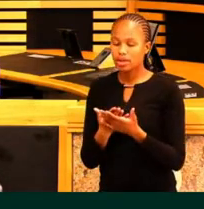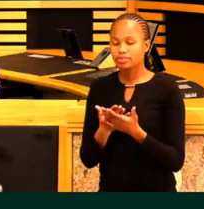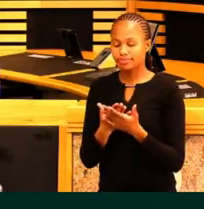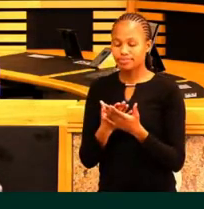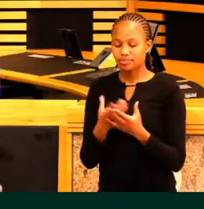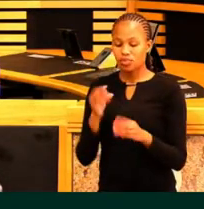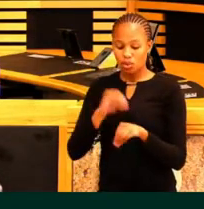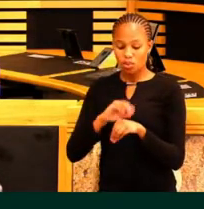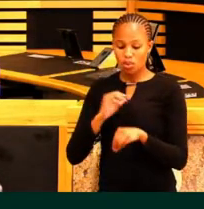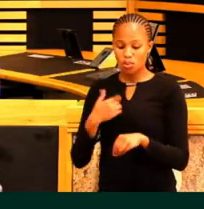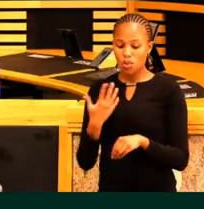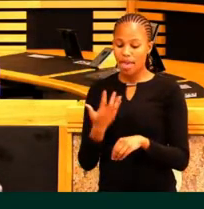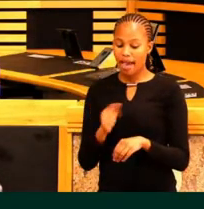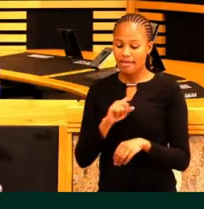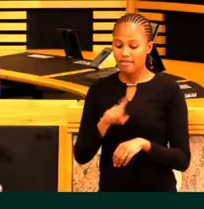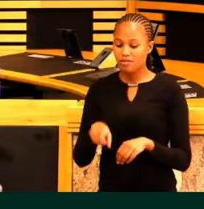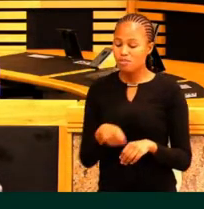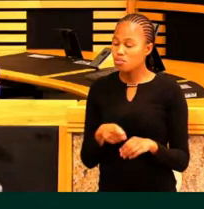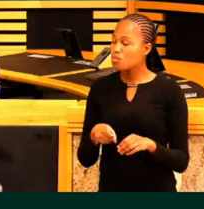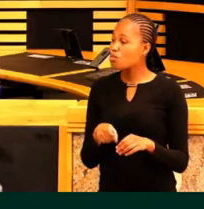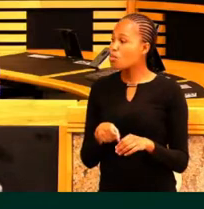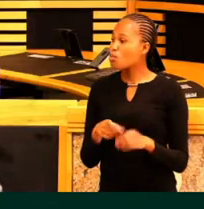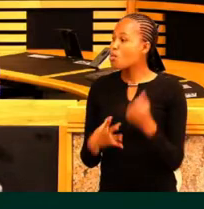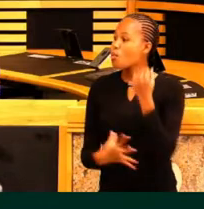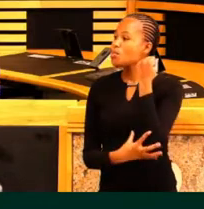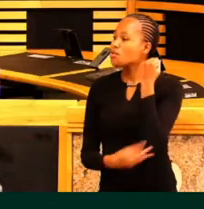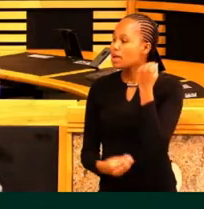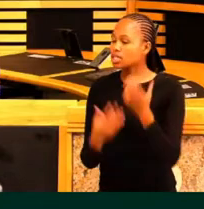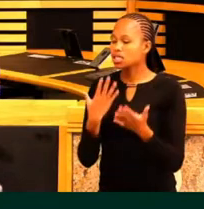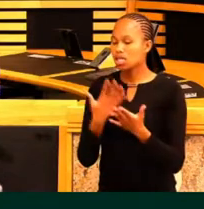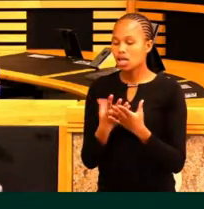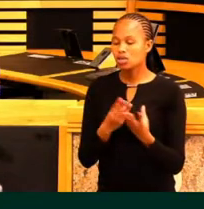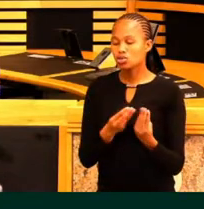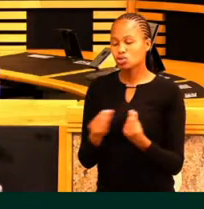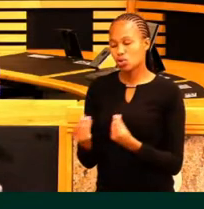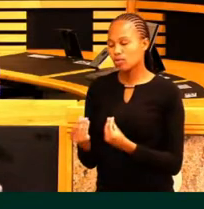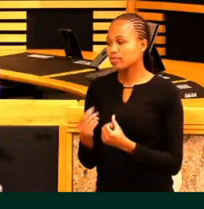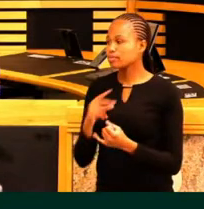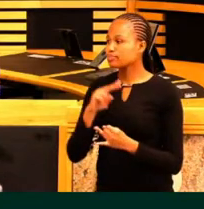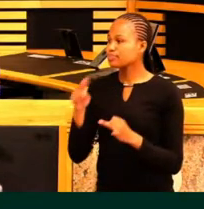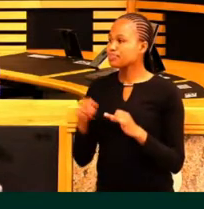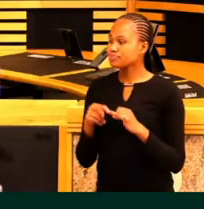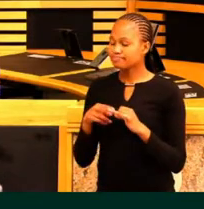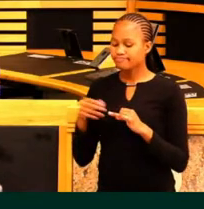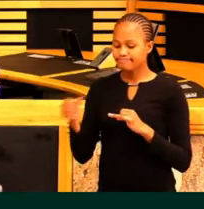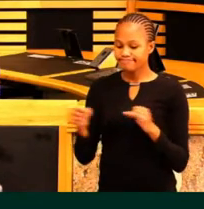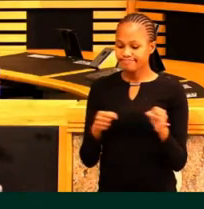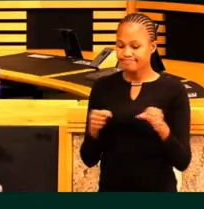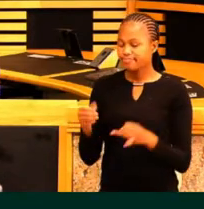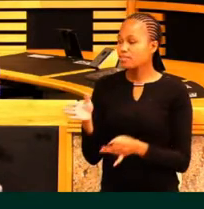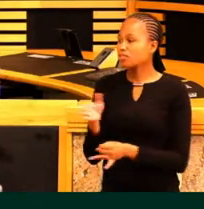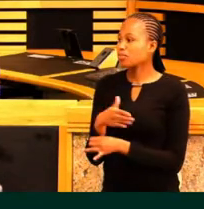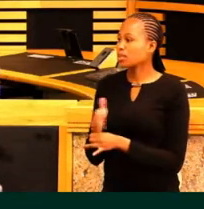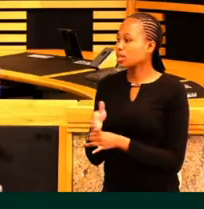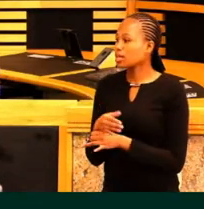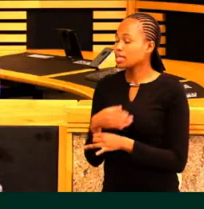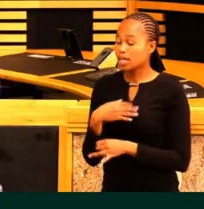which is poverty since the university unemployment City classical